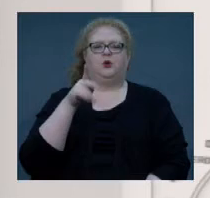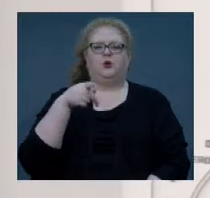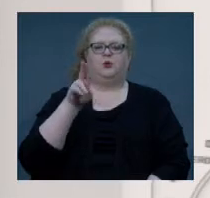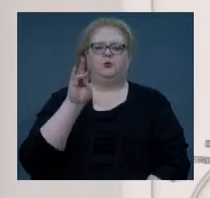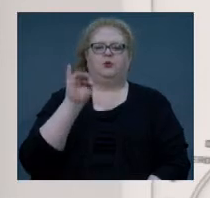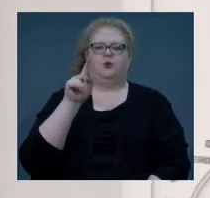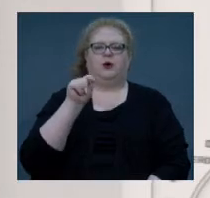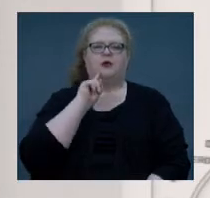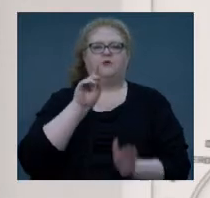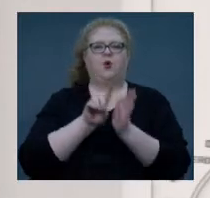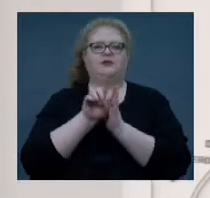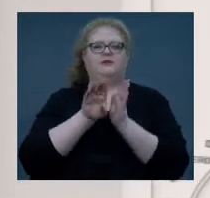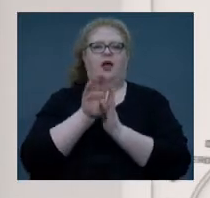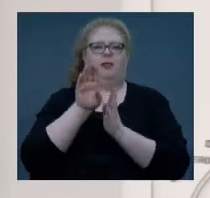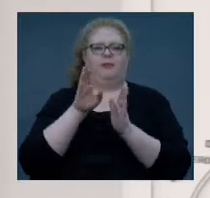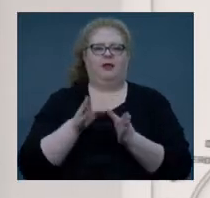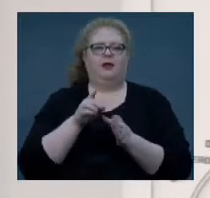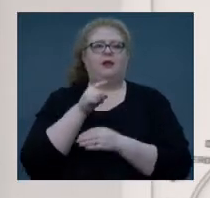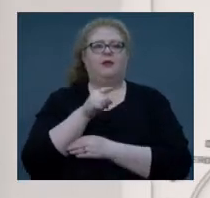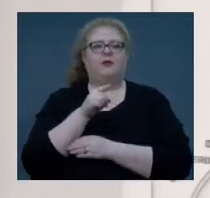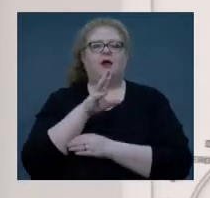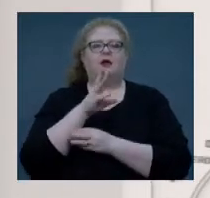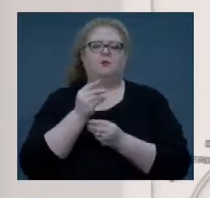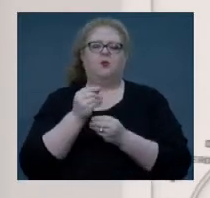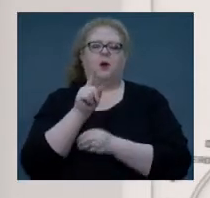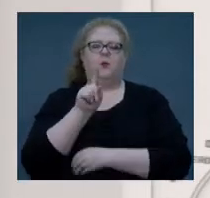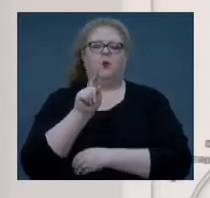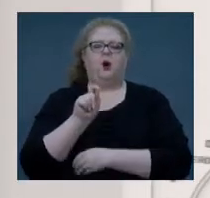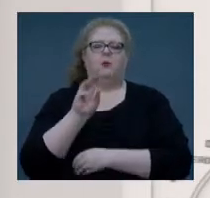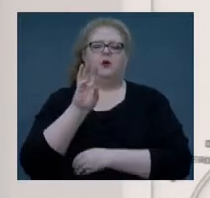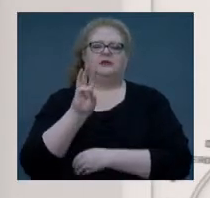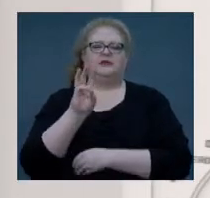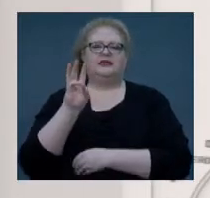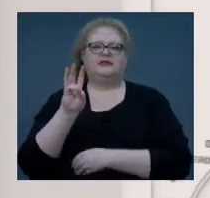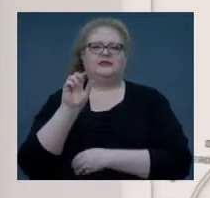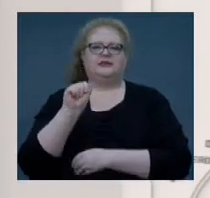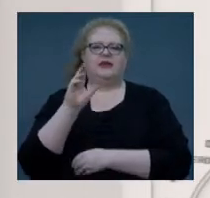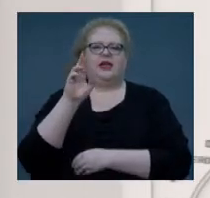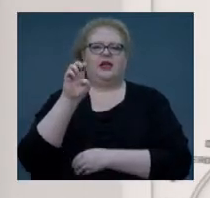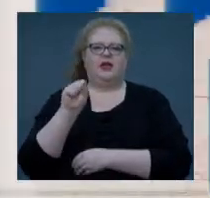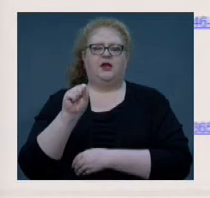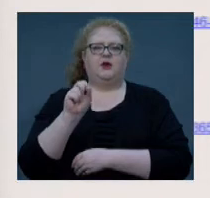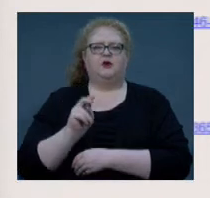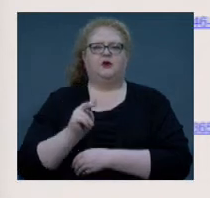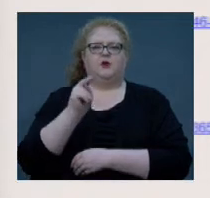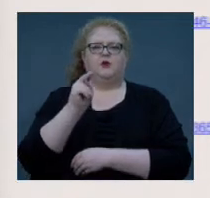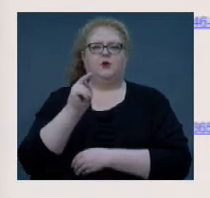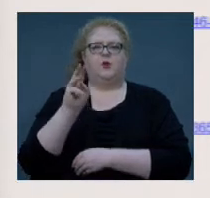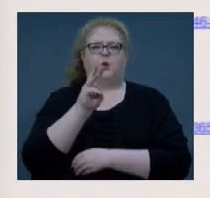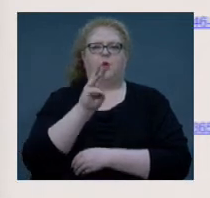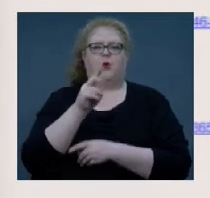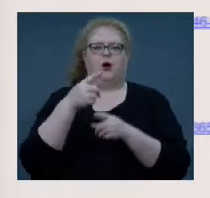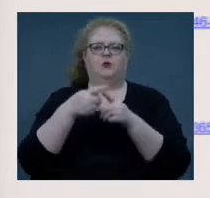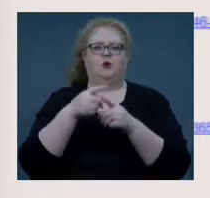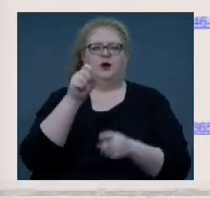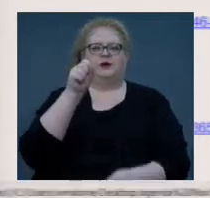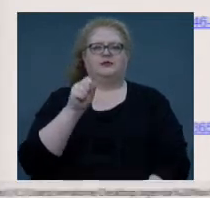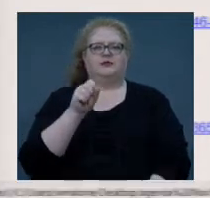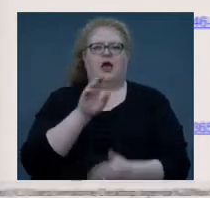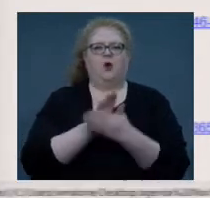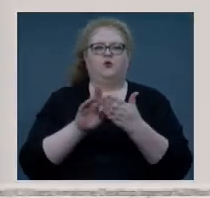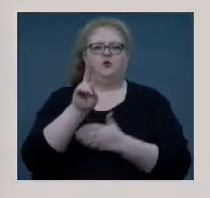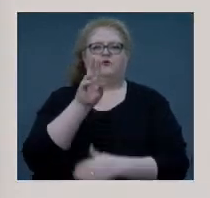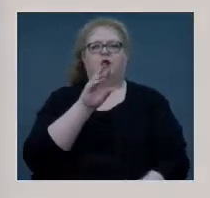proposed developer. This is a property of about 1.66 acres at the northwest corner of South University Avenue